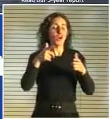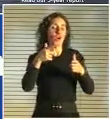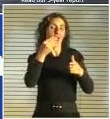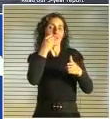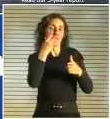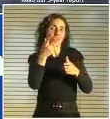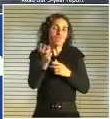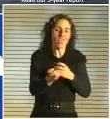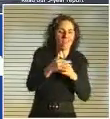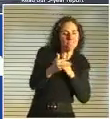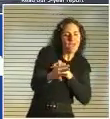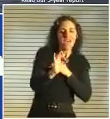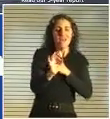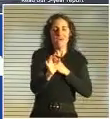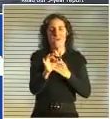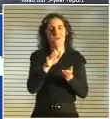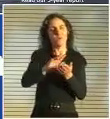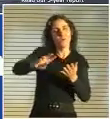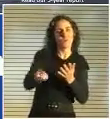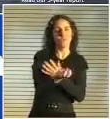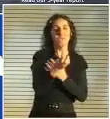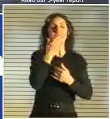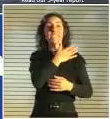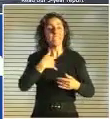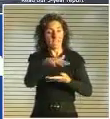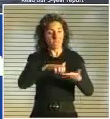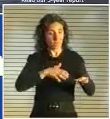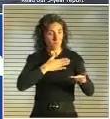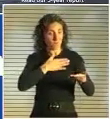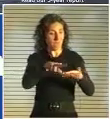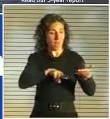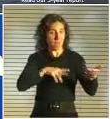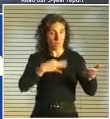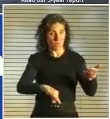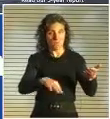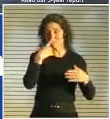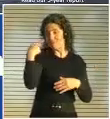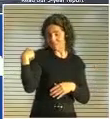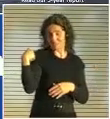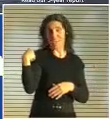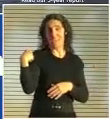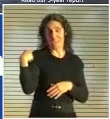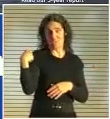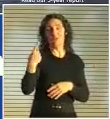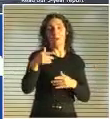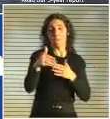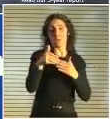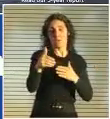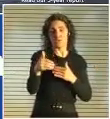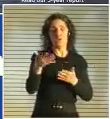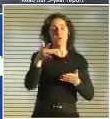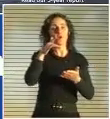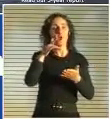last year. We will have our first progress report out this year with lots of numbers and stats on the seafood industry, hopefully, and showing that